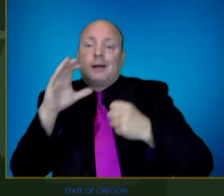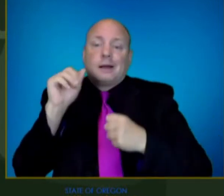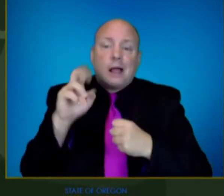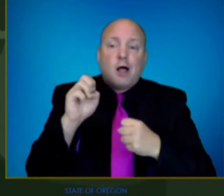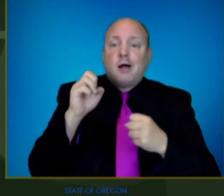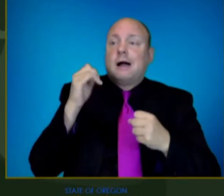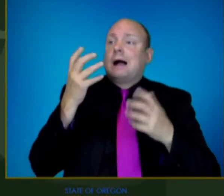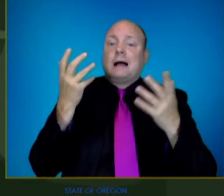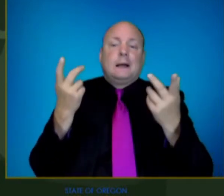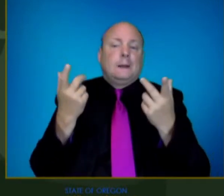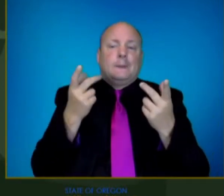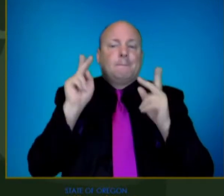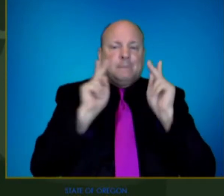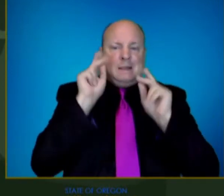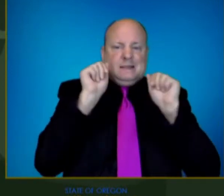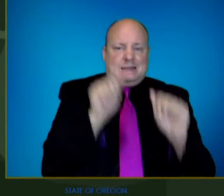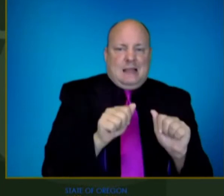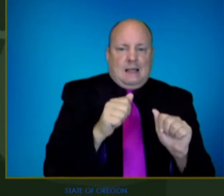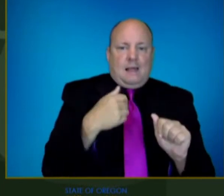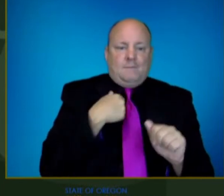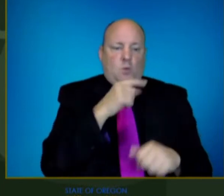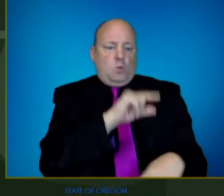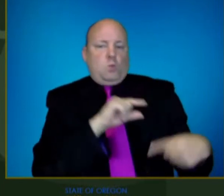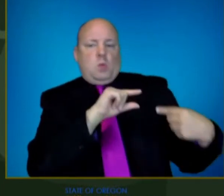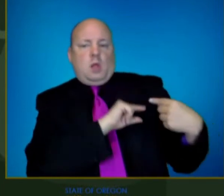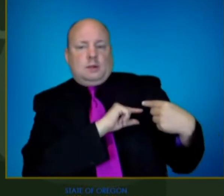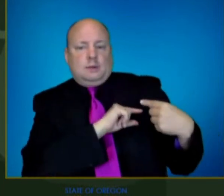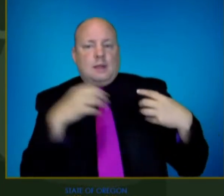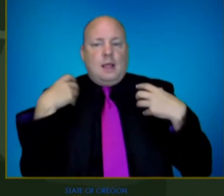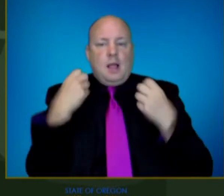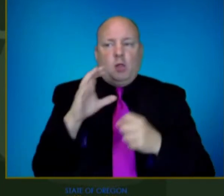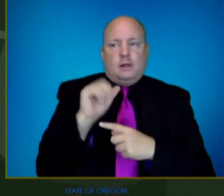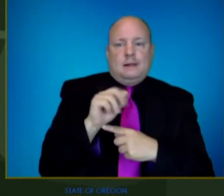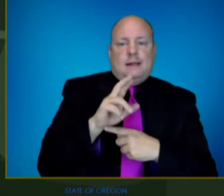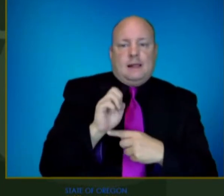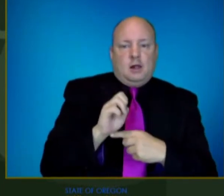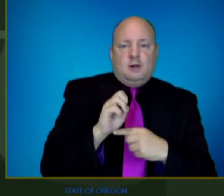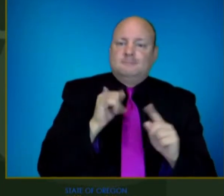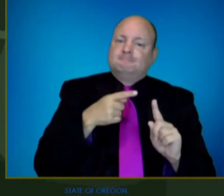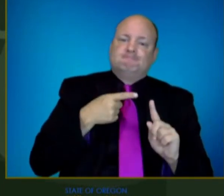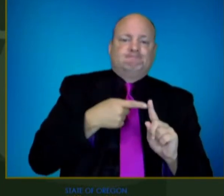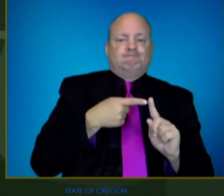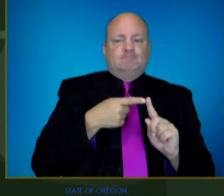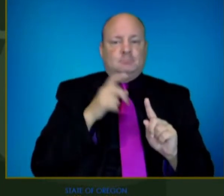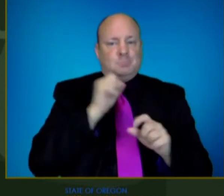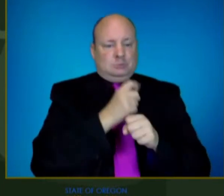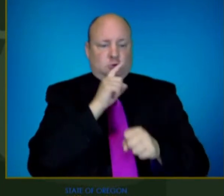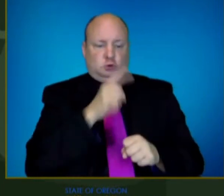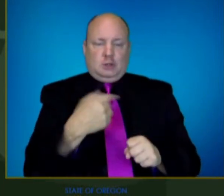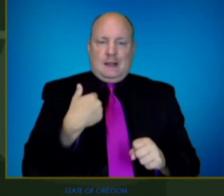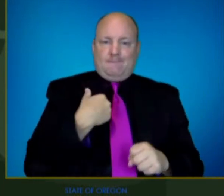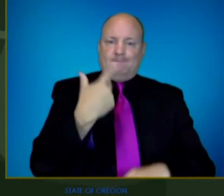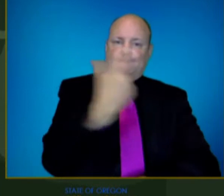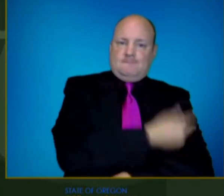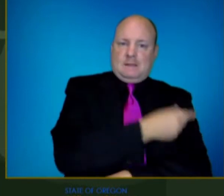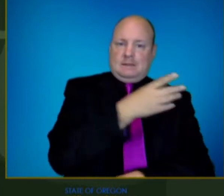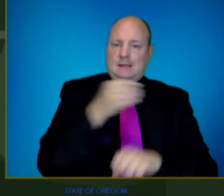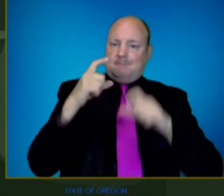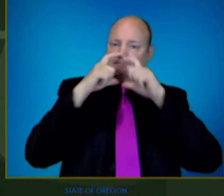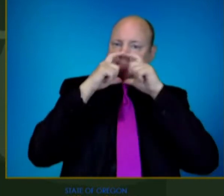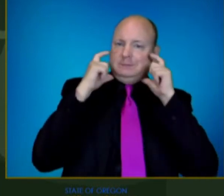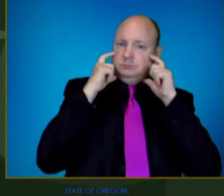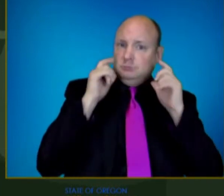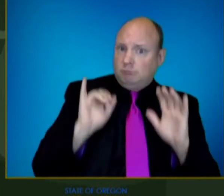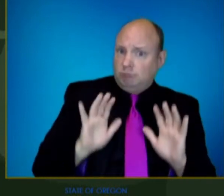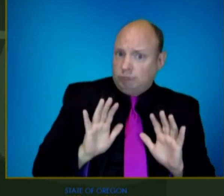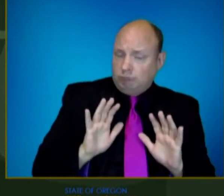the quality health care that they need. So we will again reevaluate every couple of